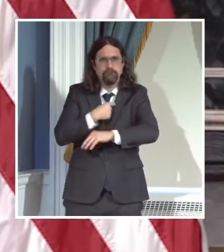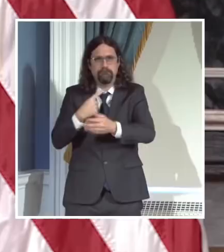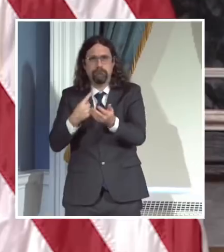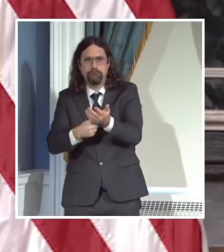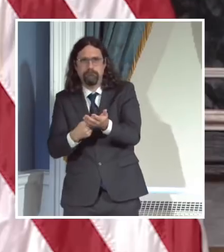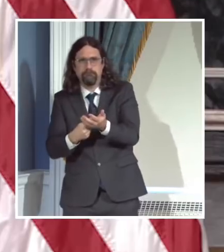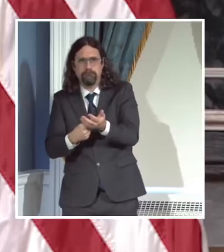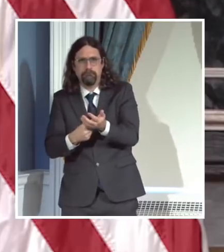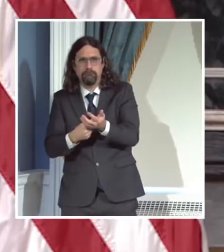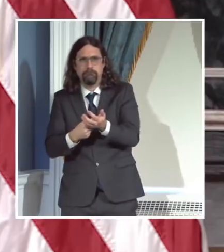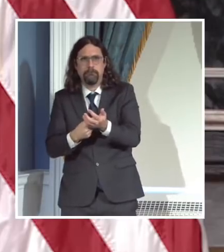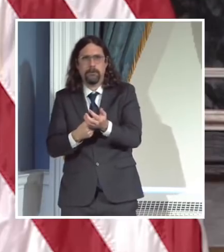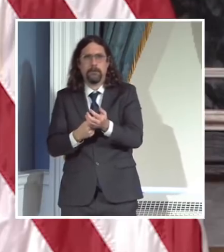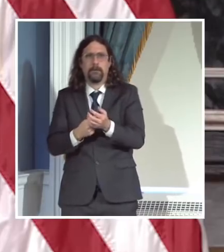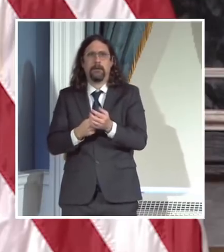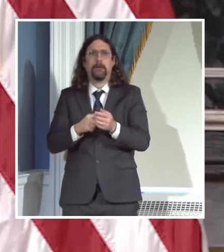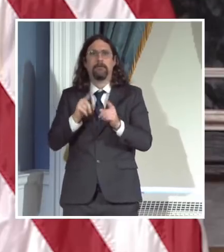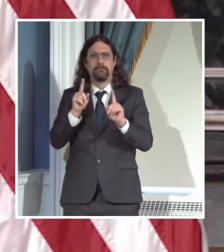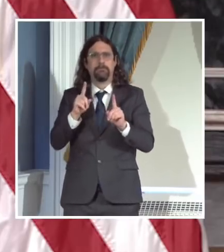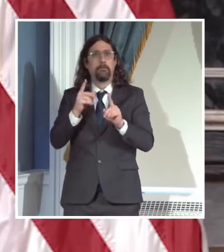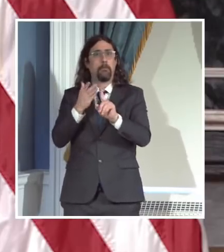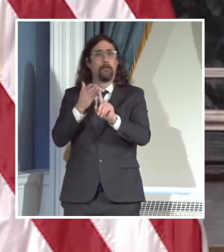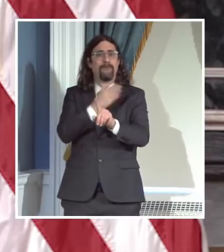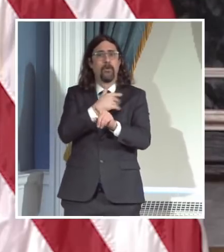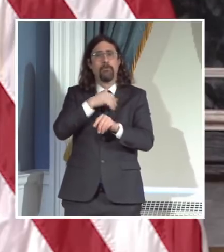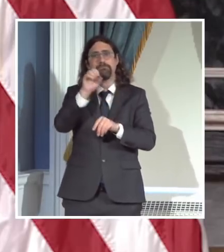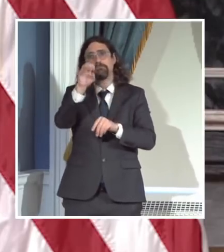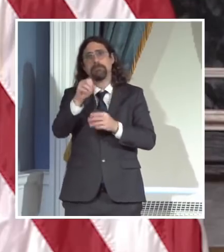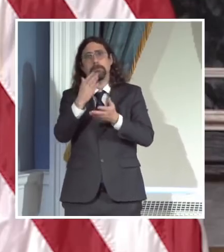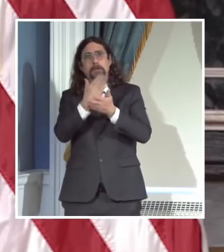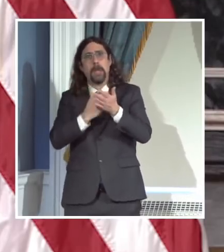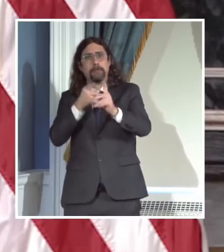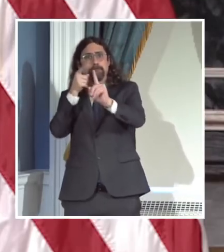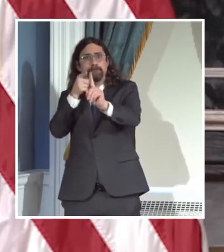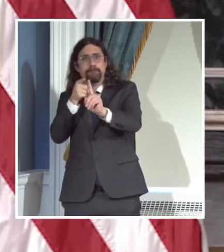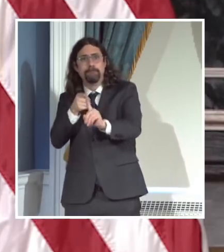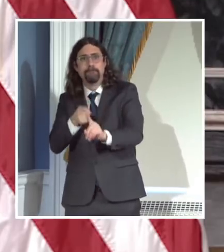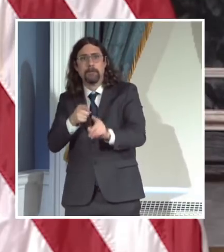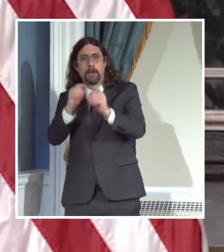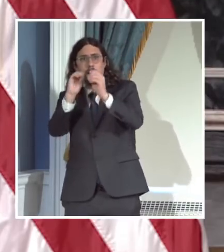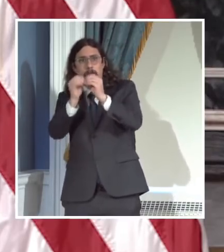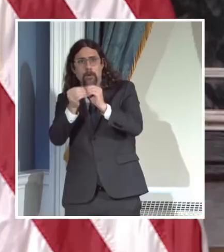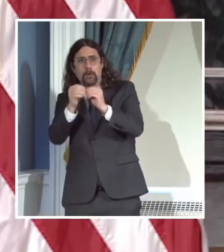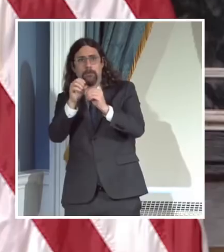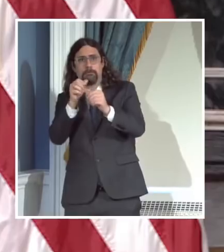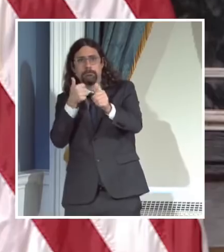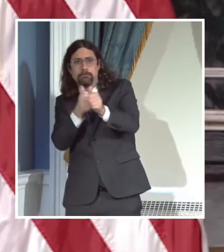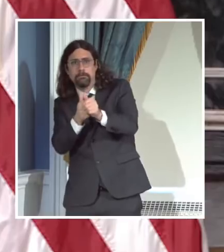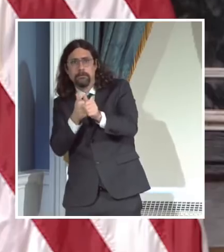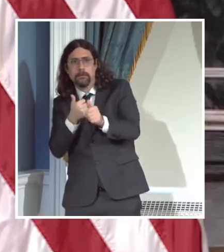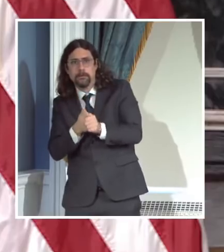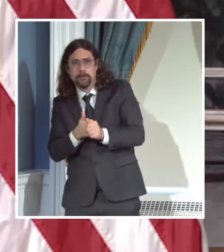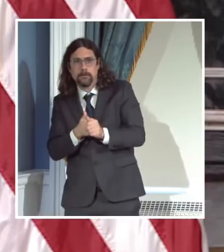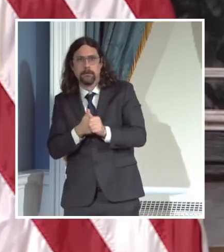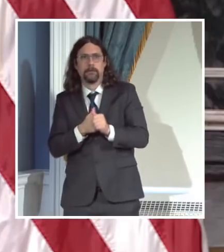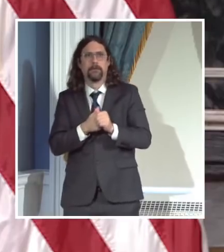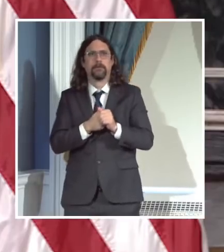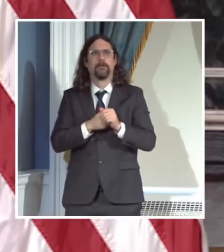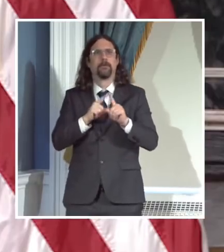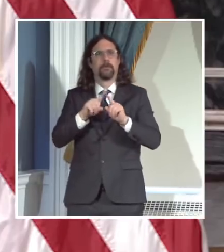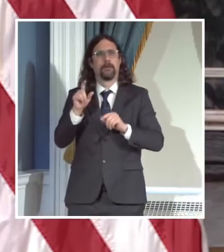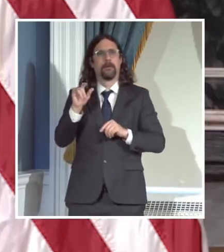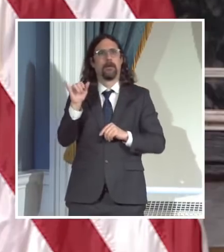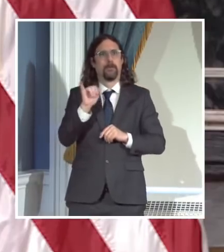specific numbers, and you'll hear, I should say also after my report, you'll hear from Dr.